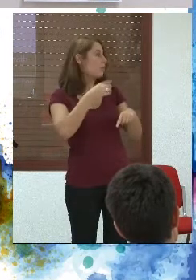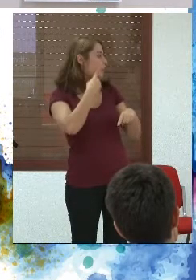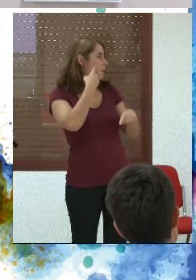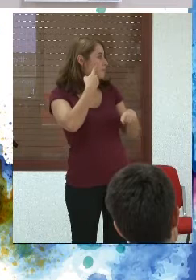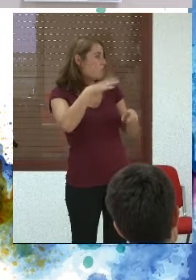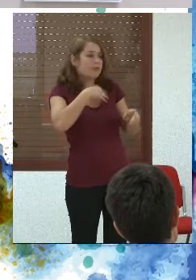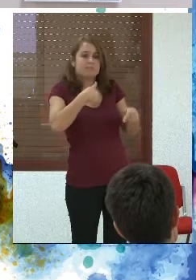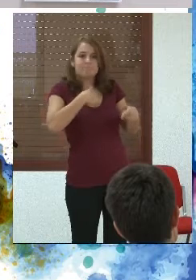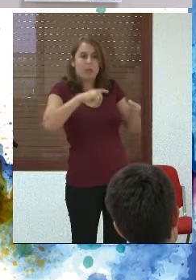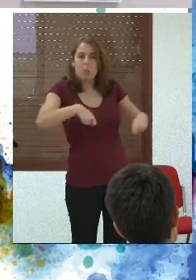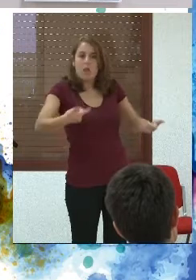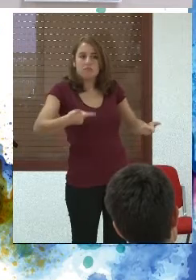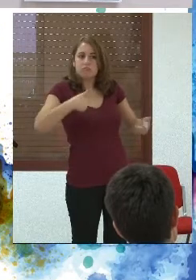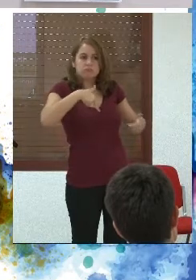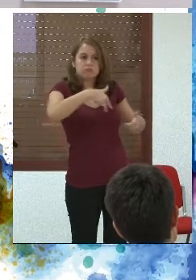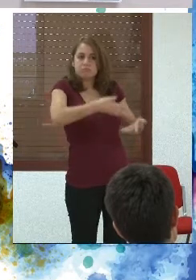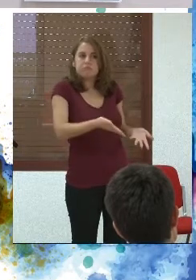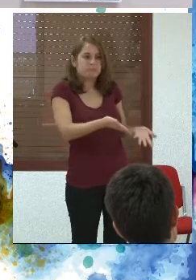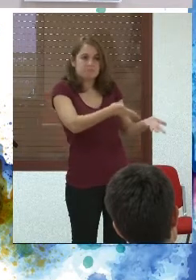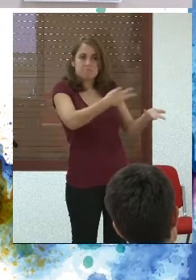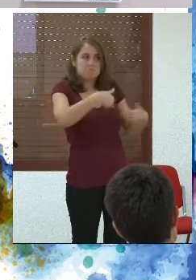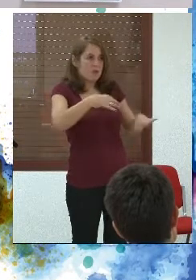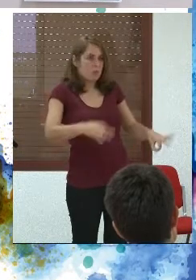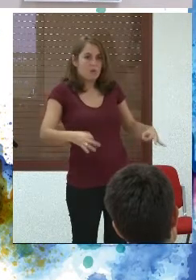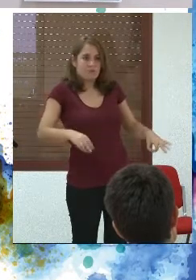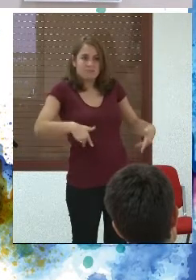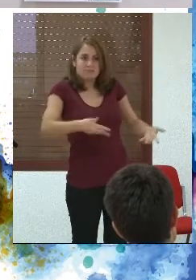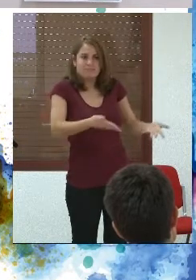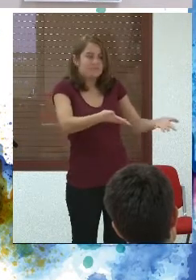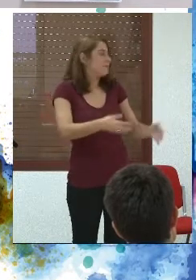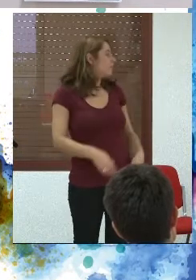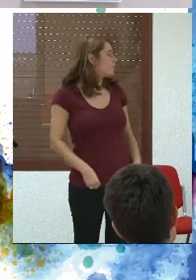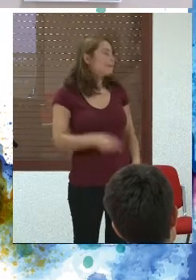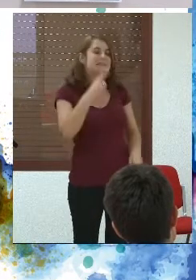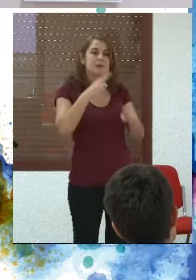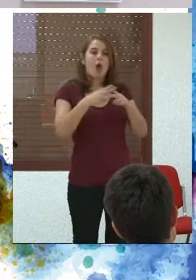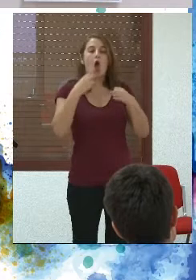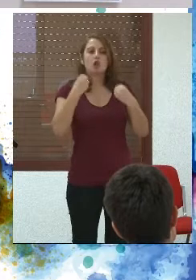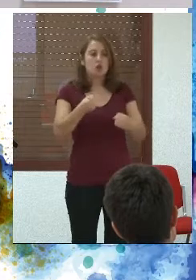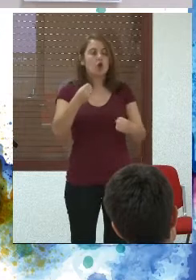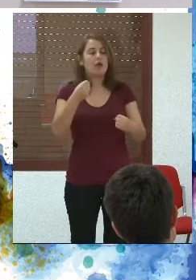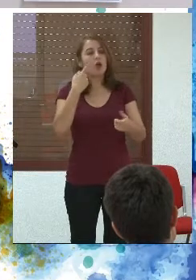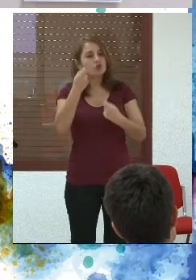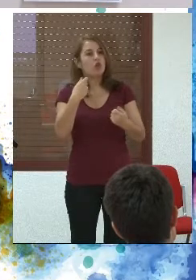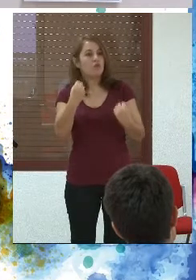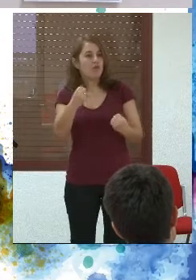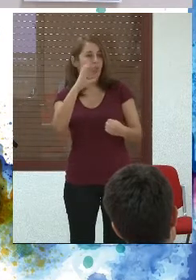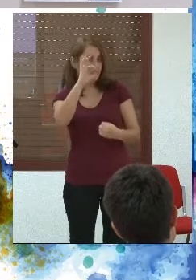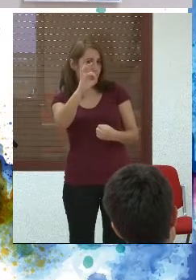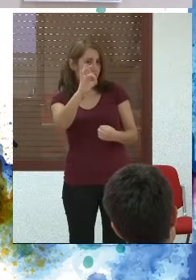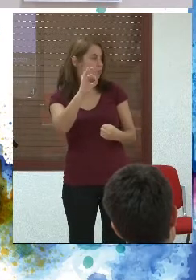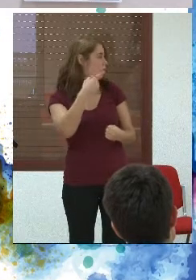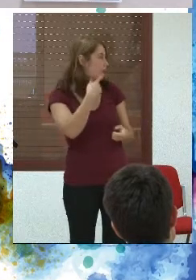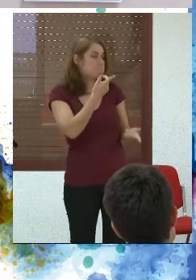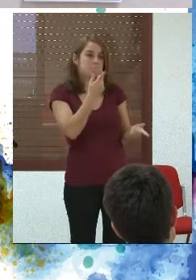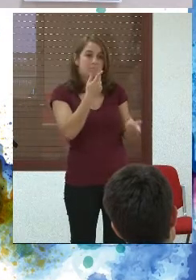the knee with this actuator, and we can have a control of let yourself go. They're acting with